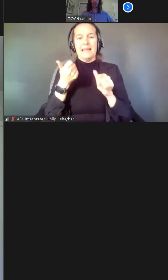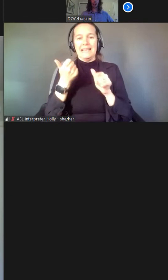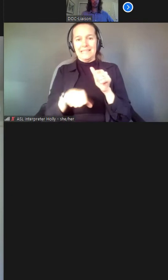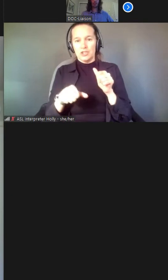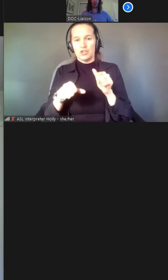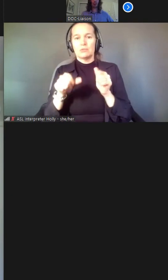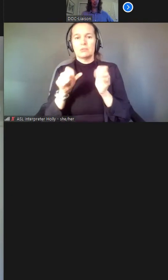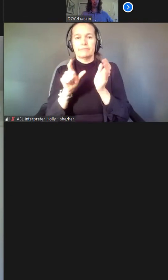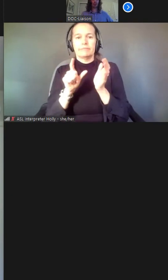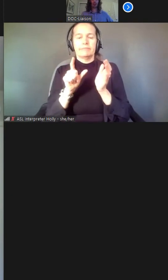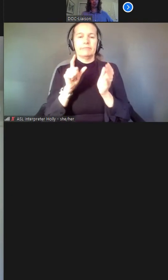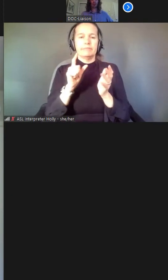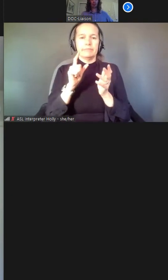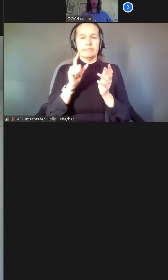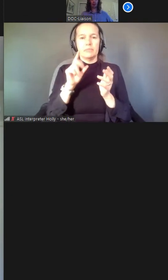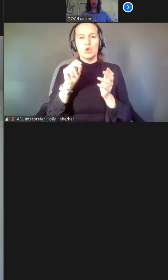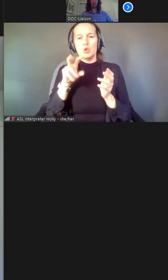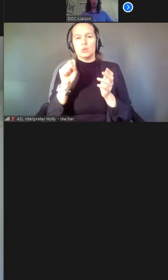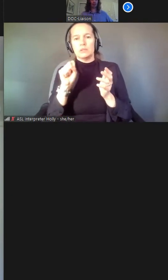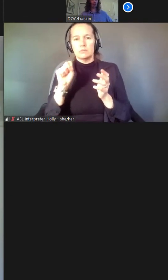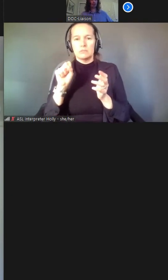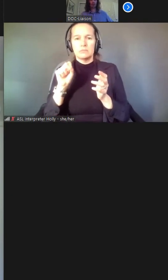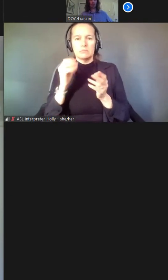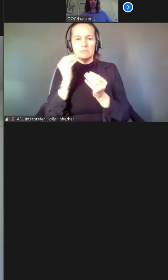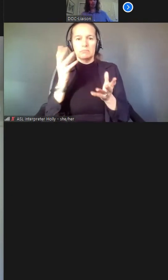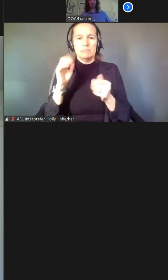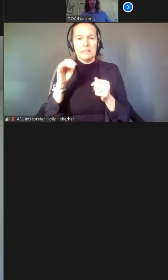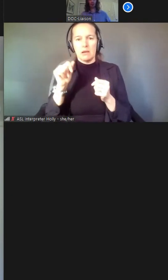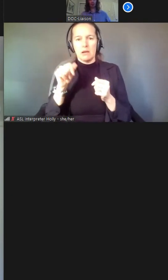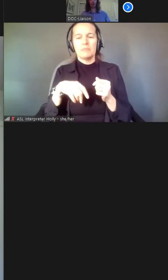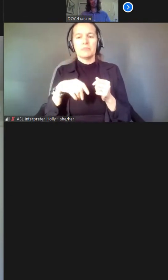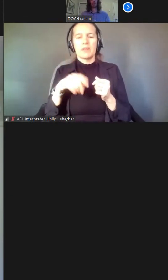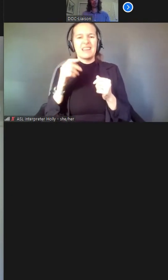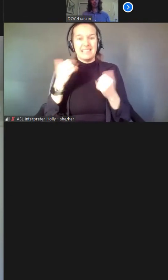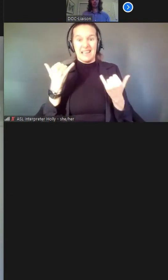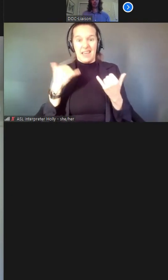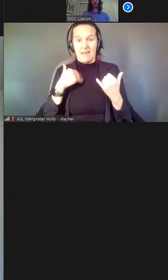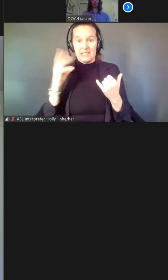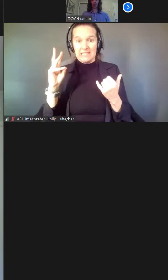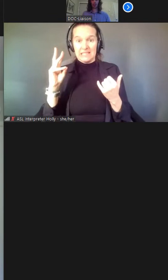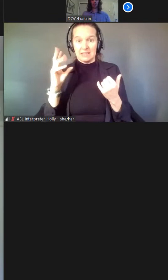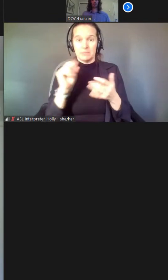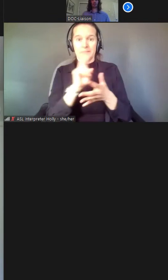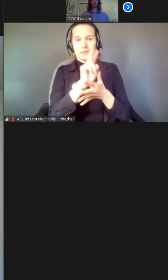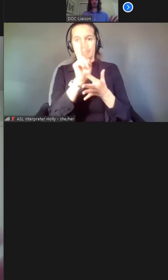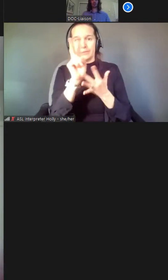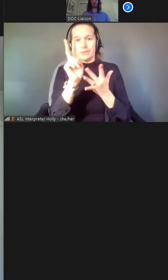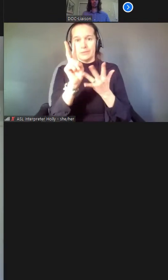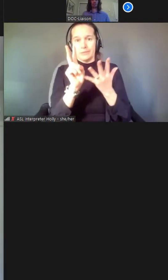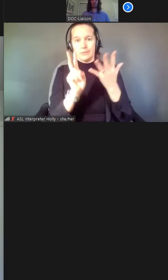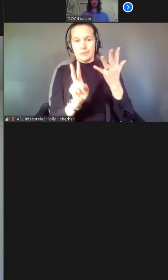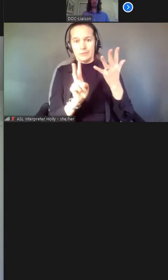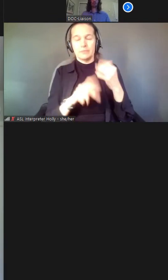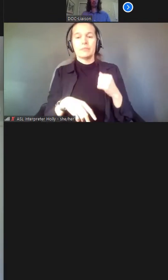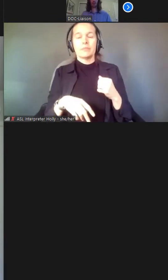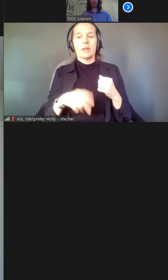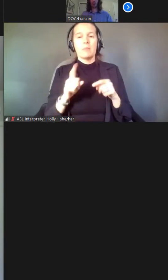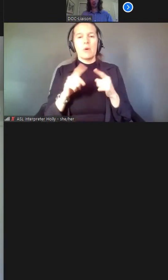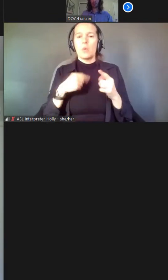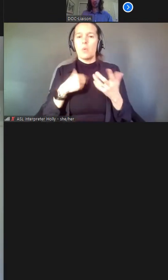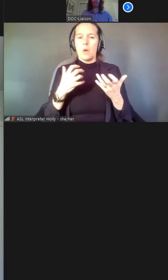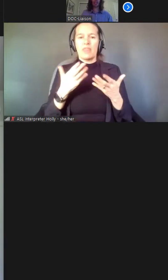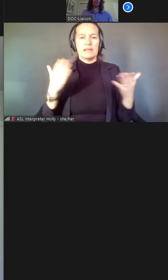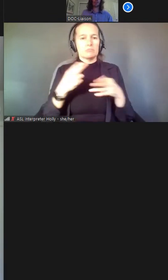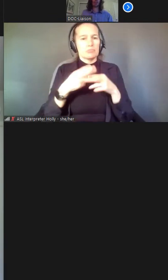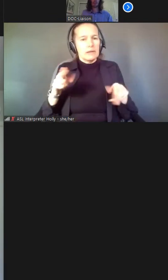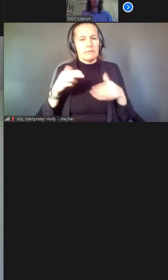like to ask a follow-up question to clarify any information, please go ahead, but we'll just try and keep things brief and moving along